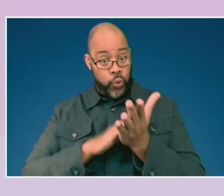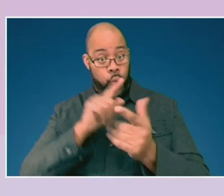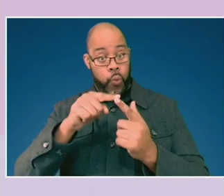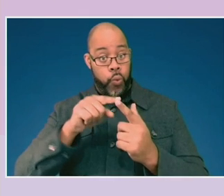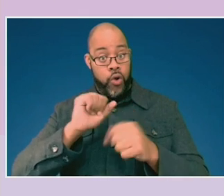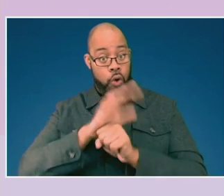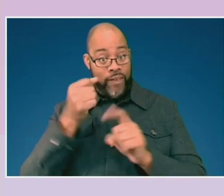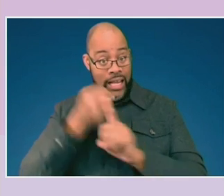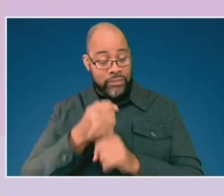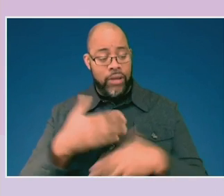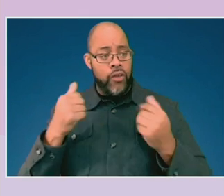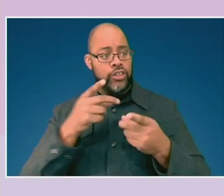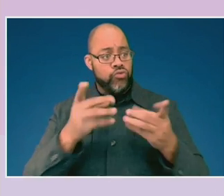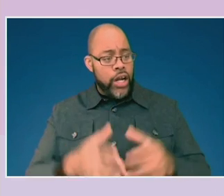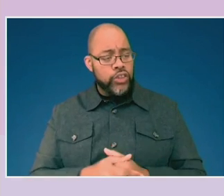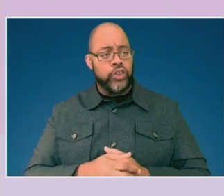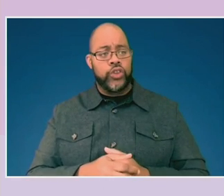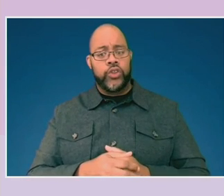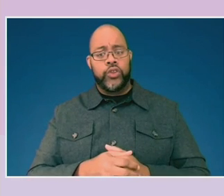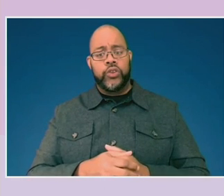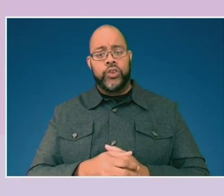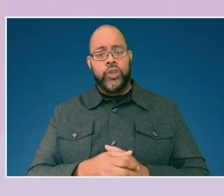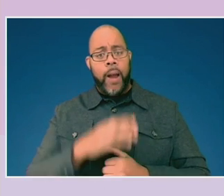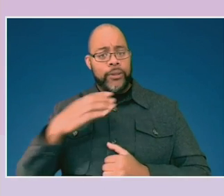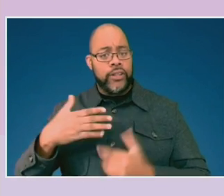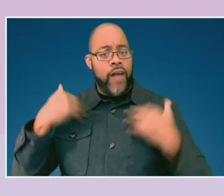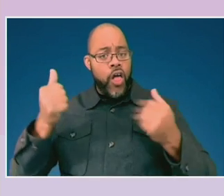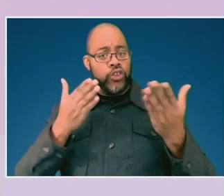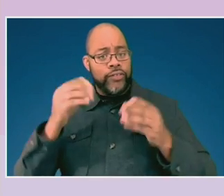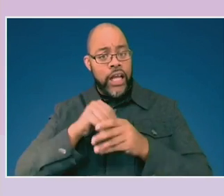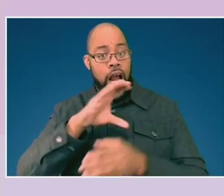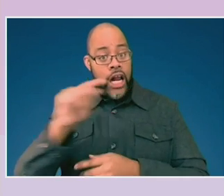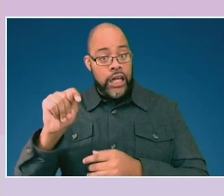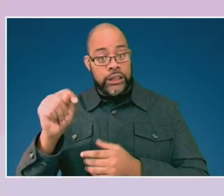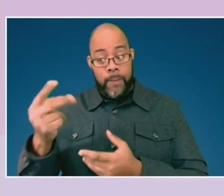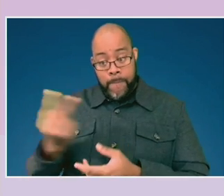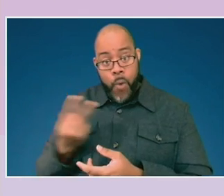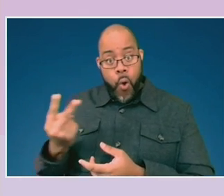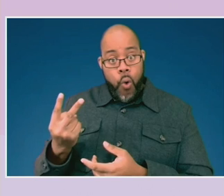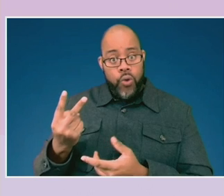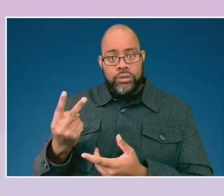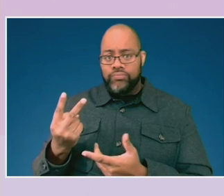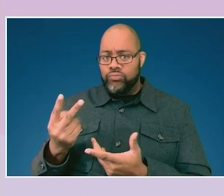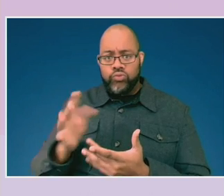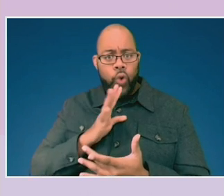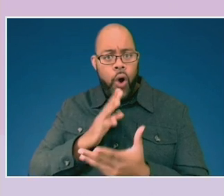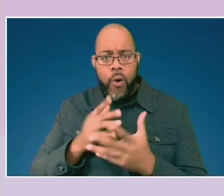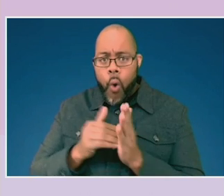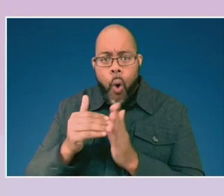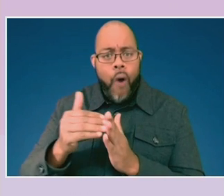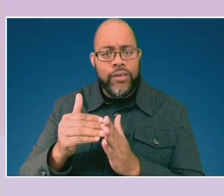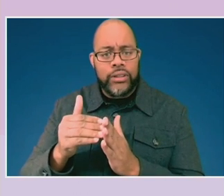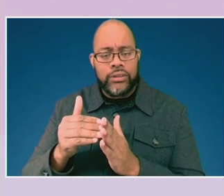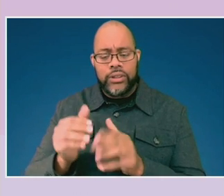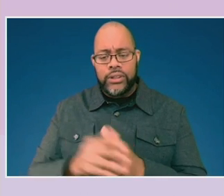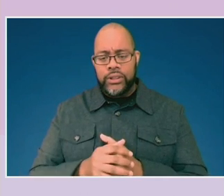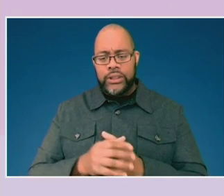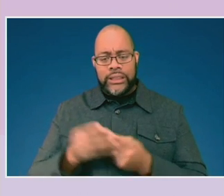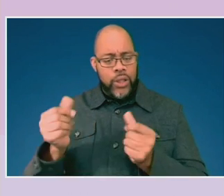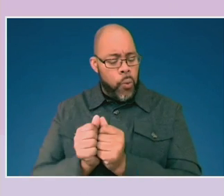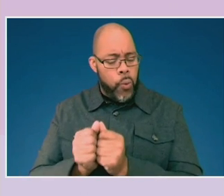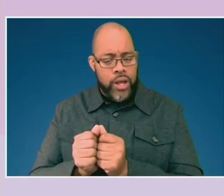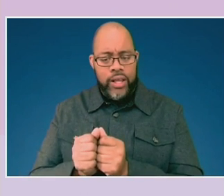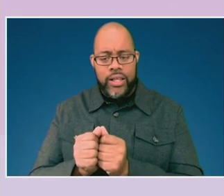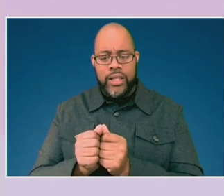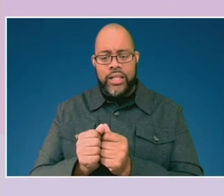director, the commissioner of health services in Connecticut, and I, we were on speed dial. She was dealing with, you know,